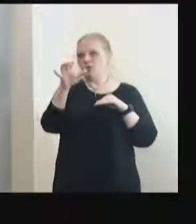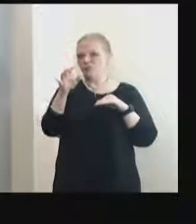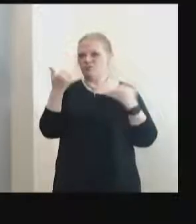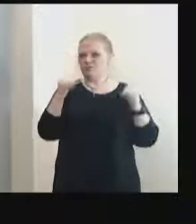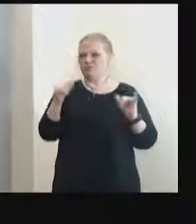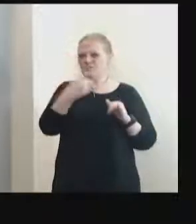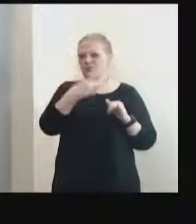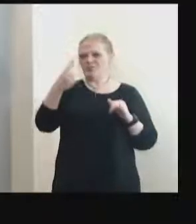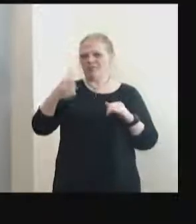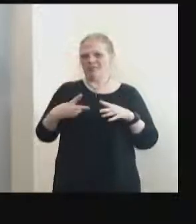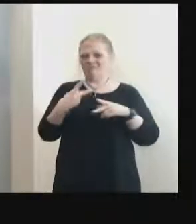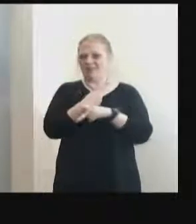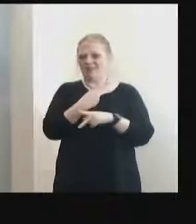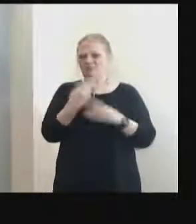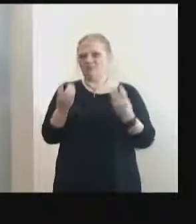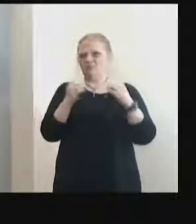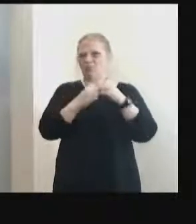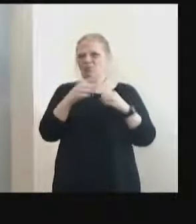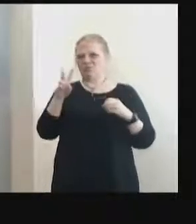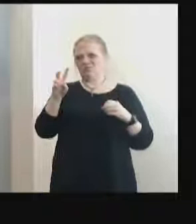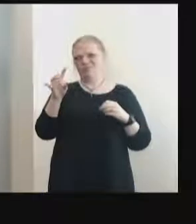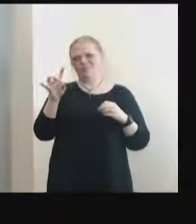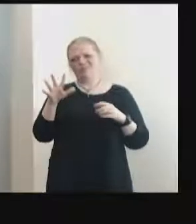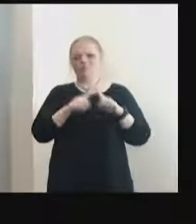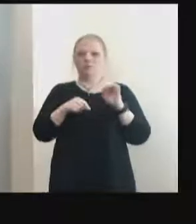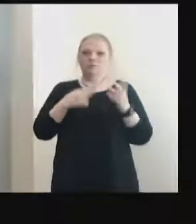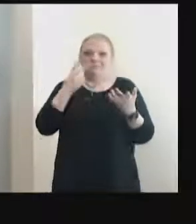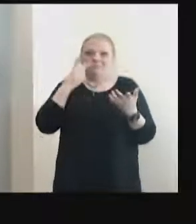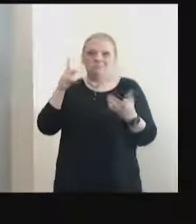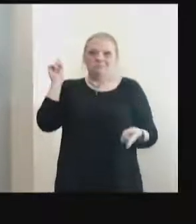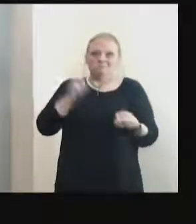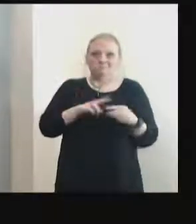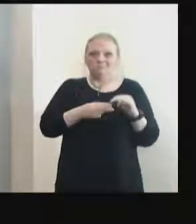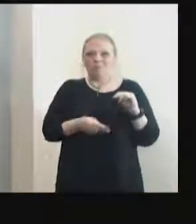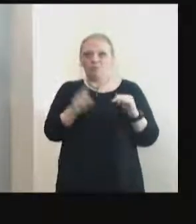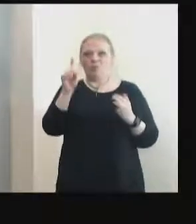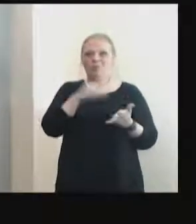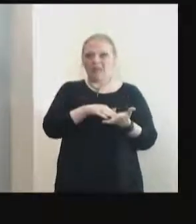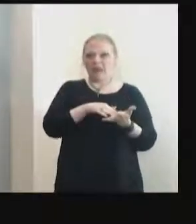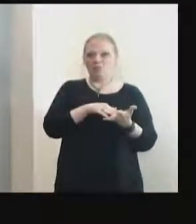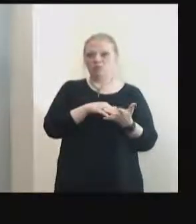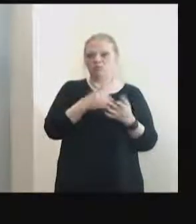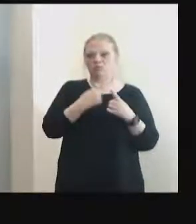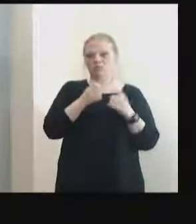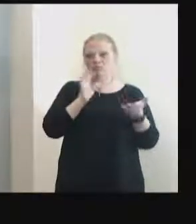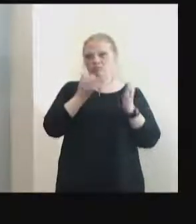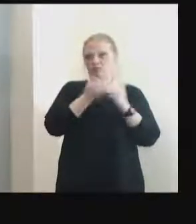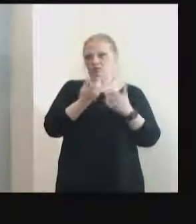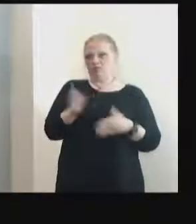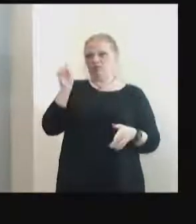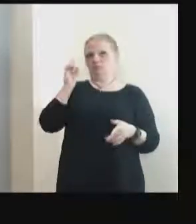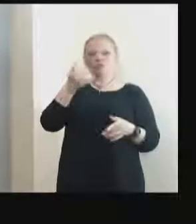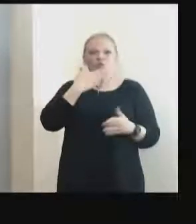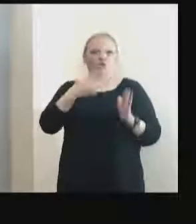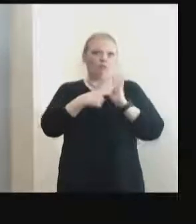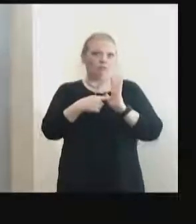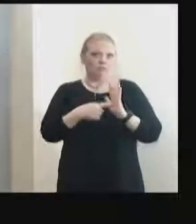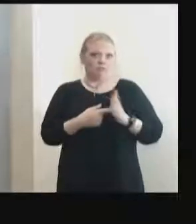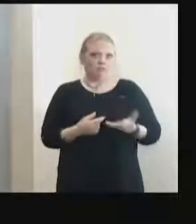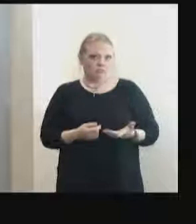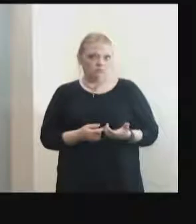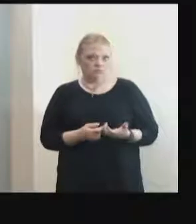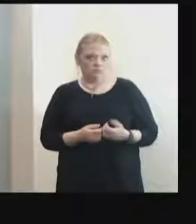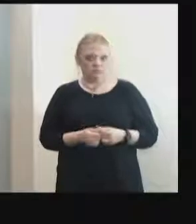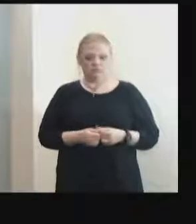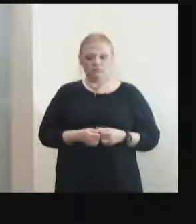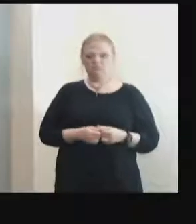2.5 times where we should be, but we did see a drop by about 1,000 cases from the previous week. So that's a good sign.